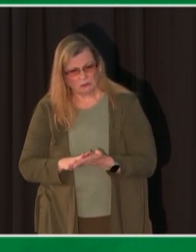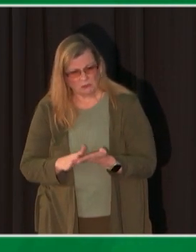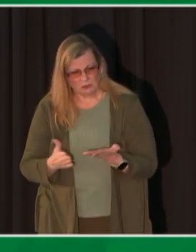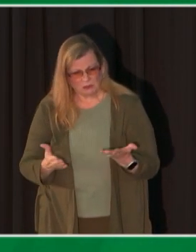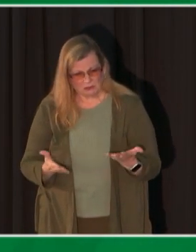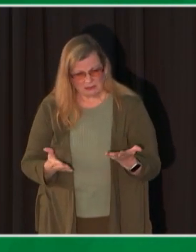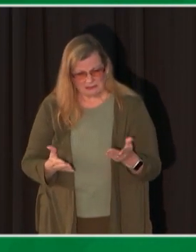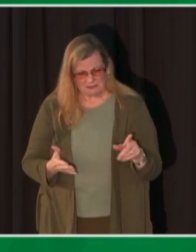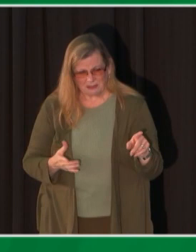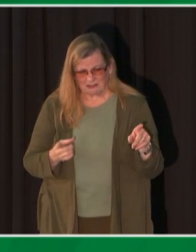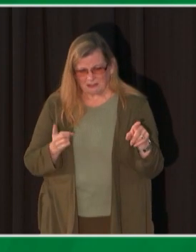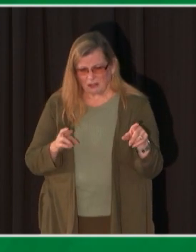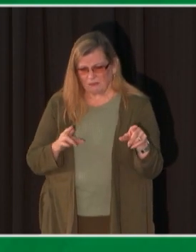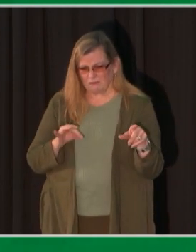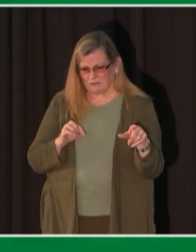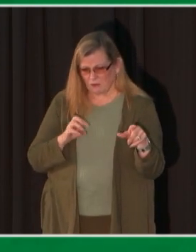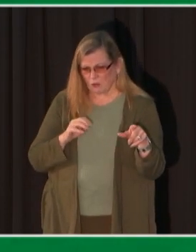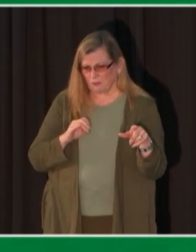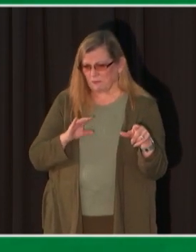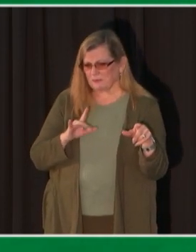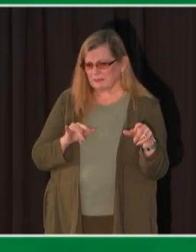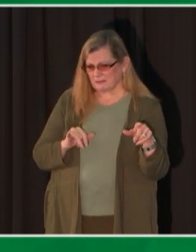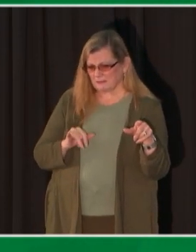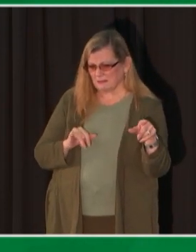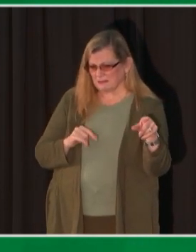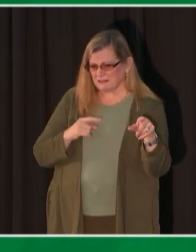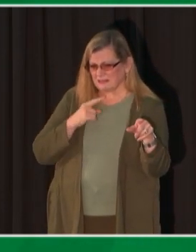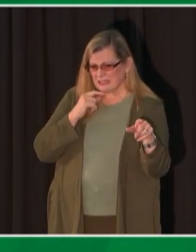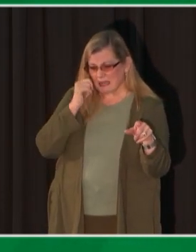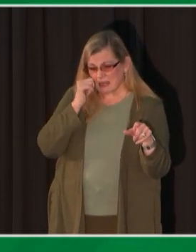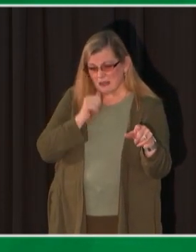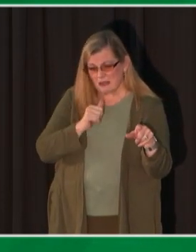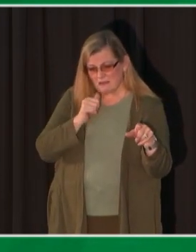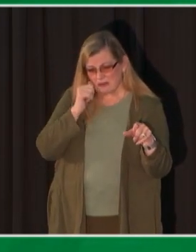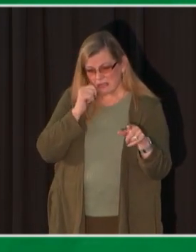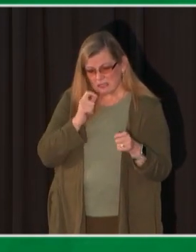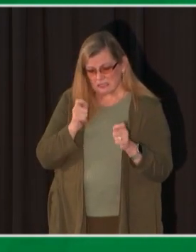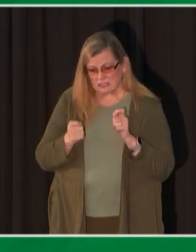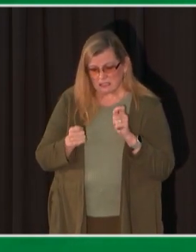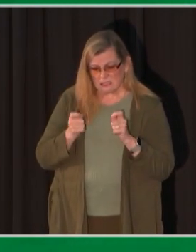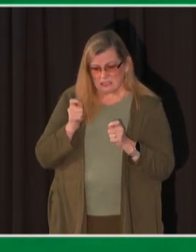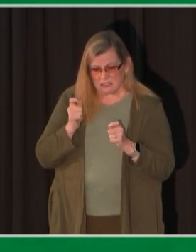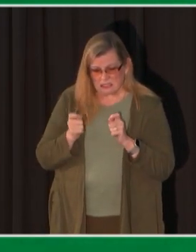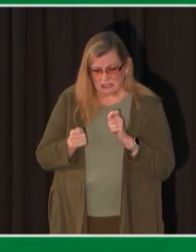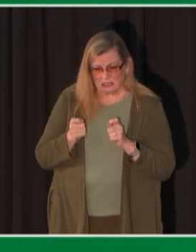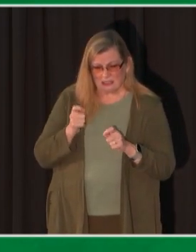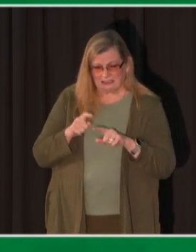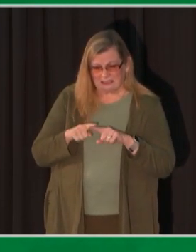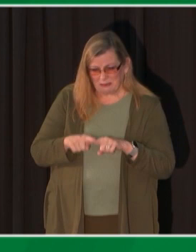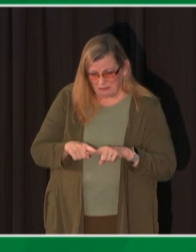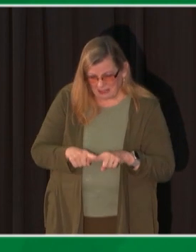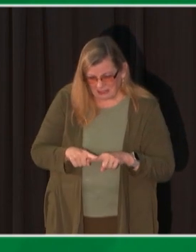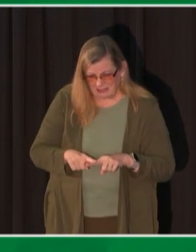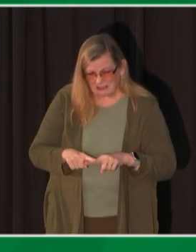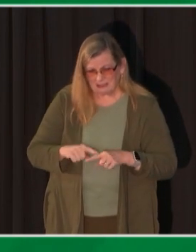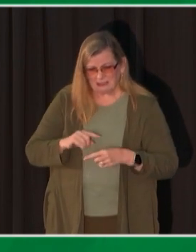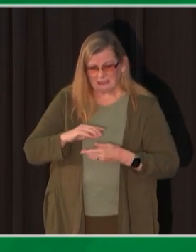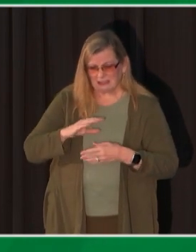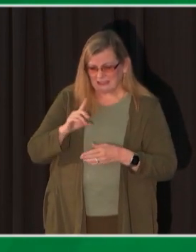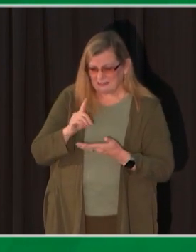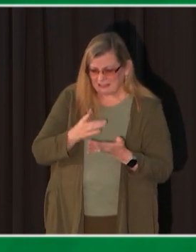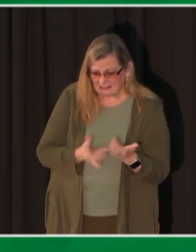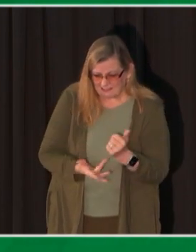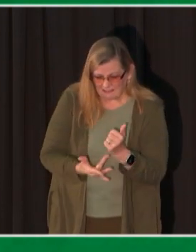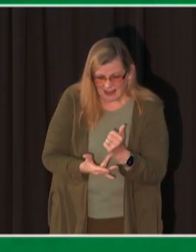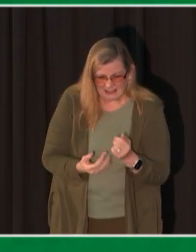a daily basis, and as more students get access to devices and hotspots, we'll have a clearer picture in the weeks ahead